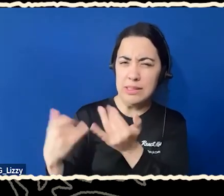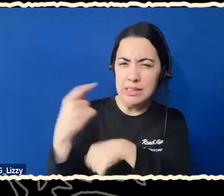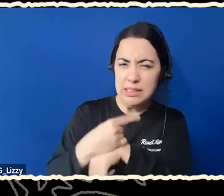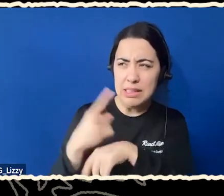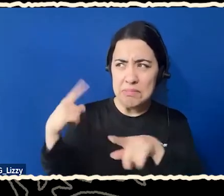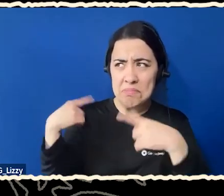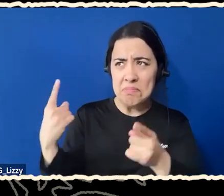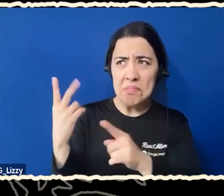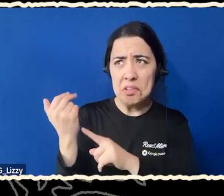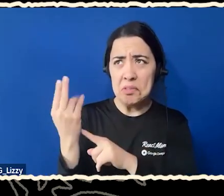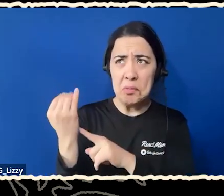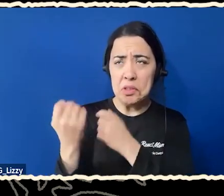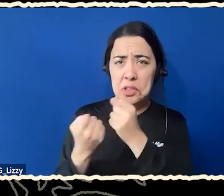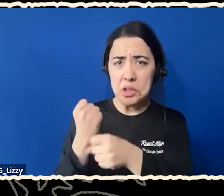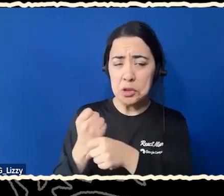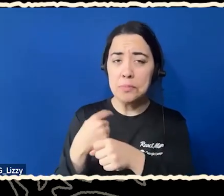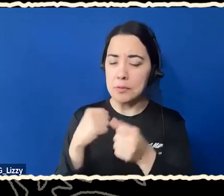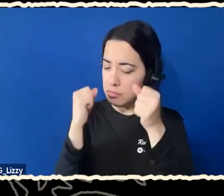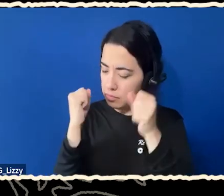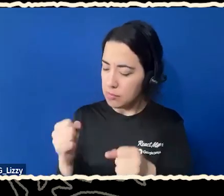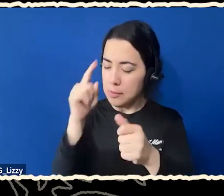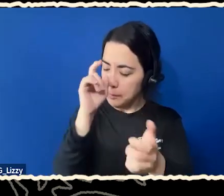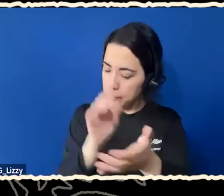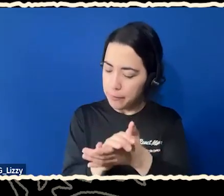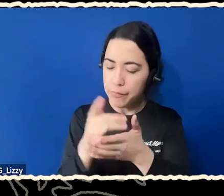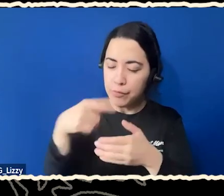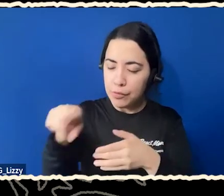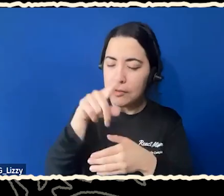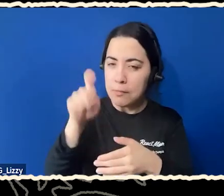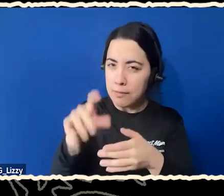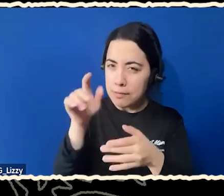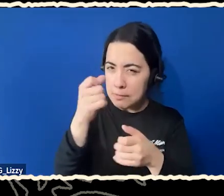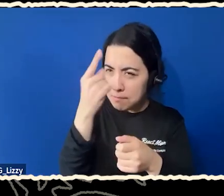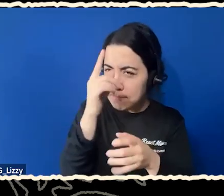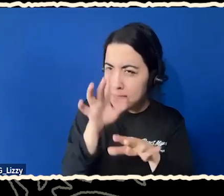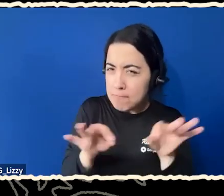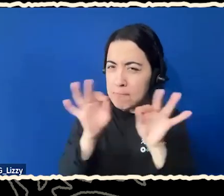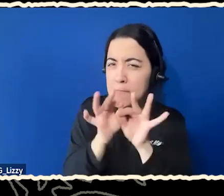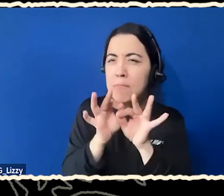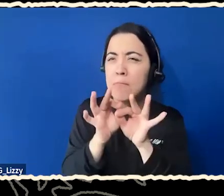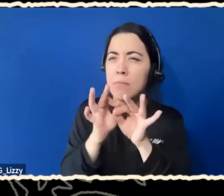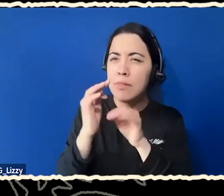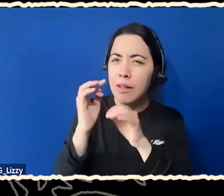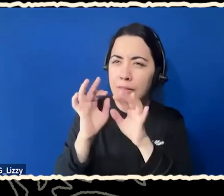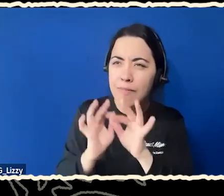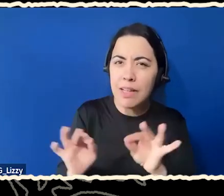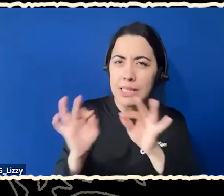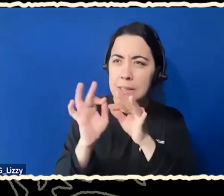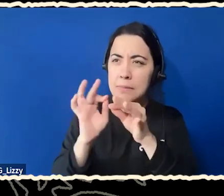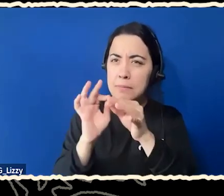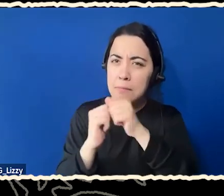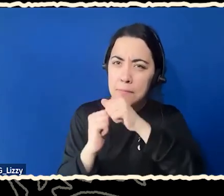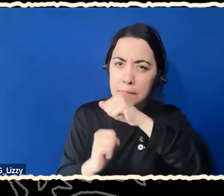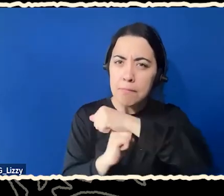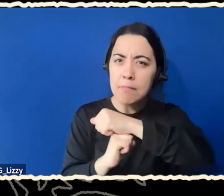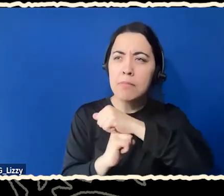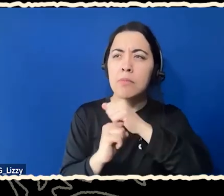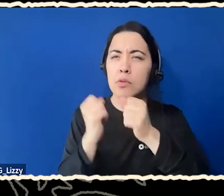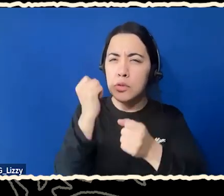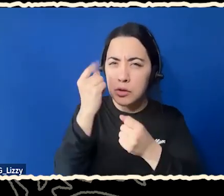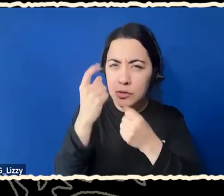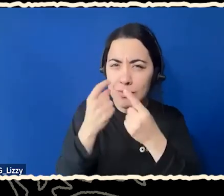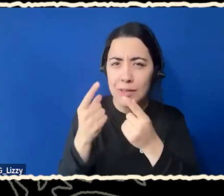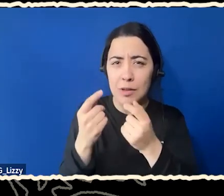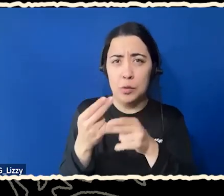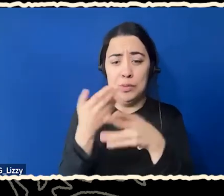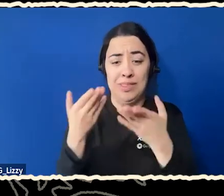very firm believer that you still need to understand the fundamentals in order to use tools correctly, and that's even more true in an age of